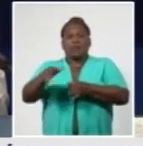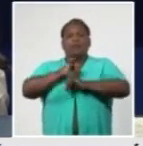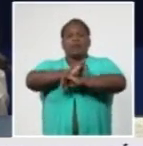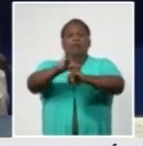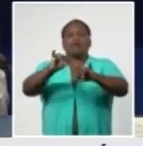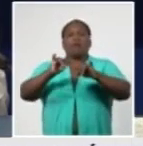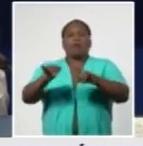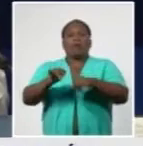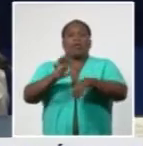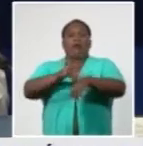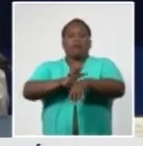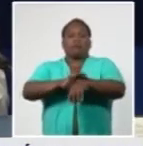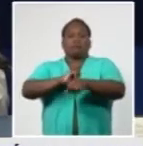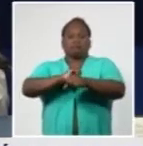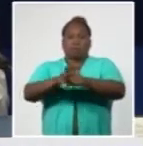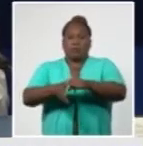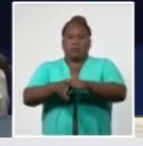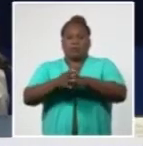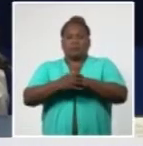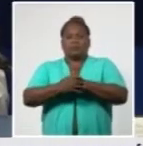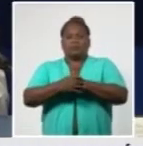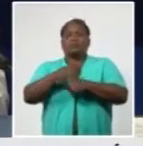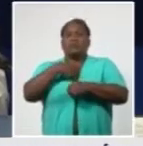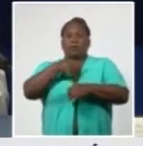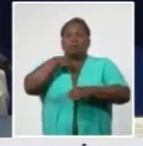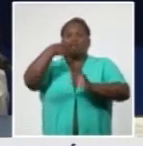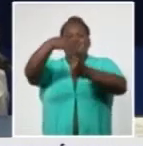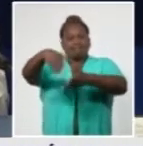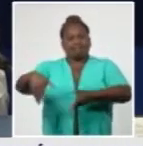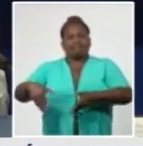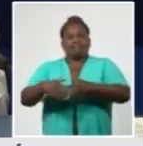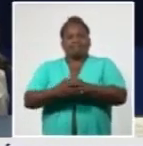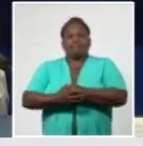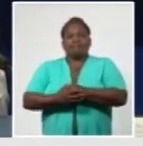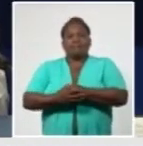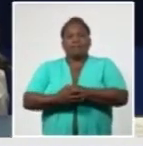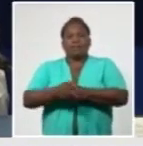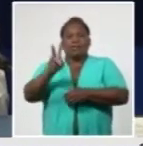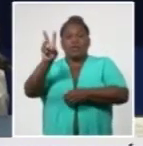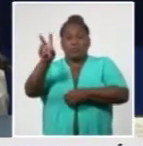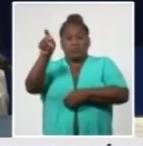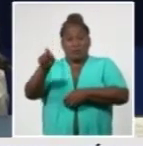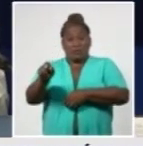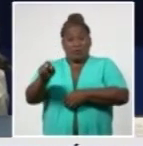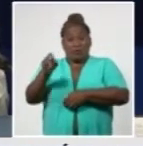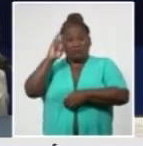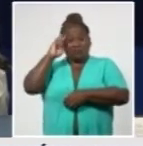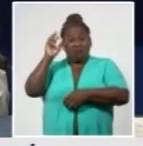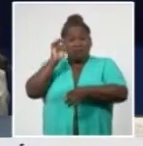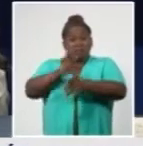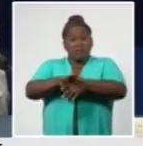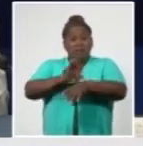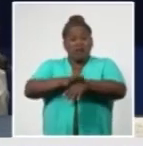95th place concerning all countries of the world reporting COVID-19.